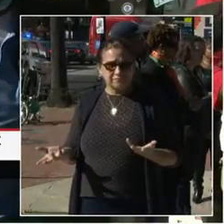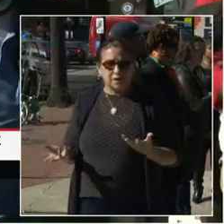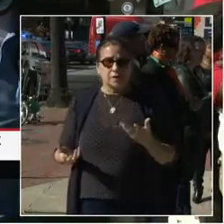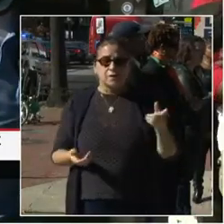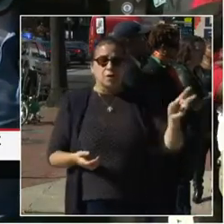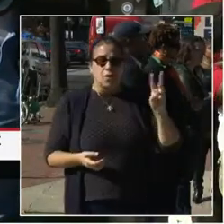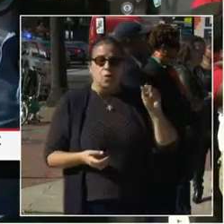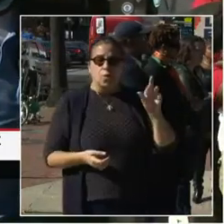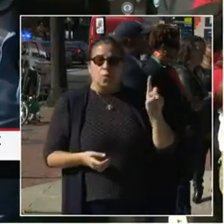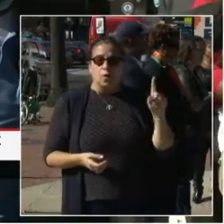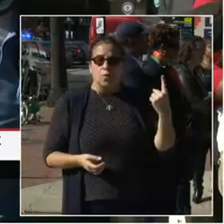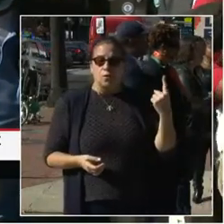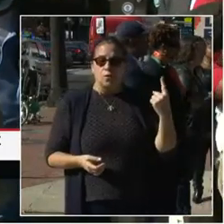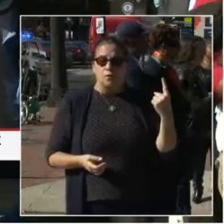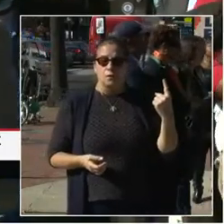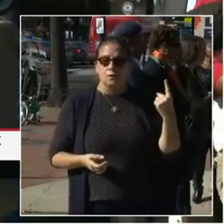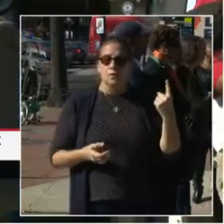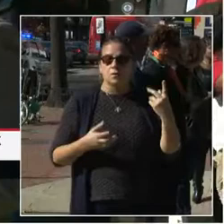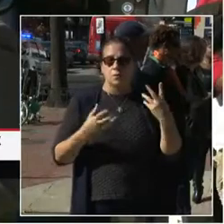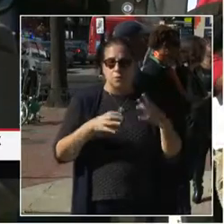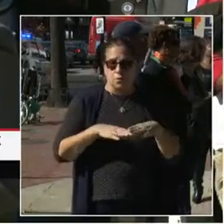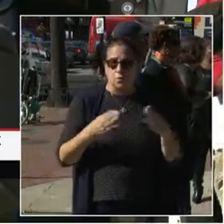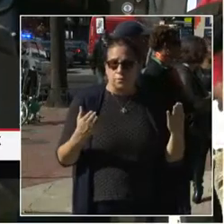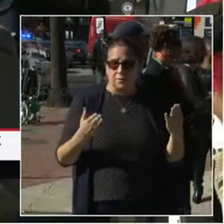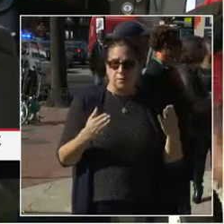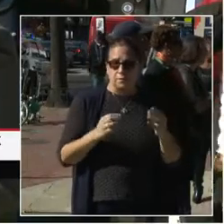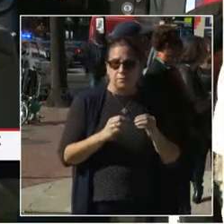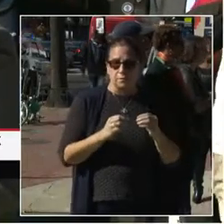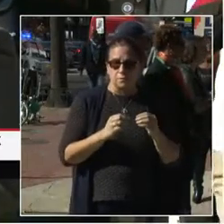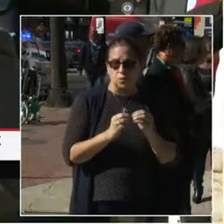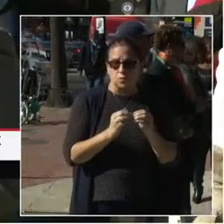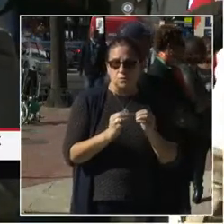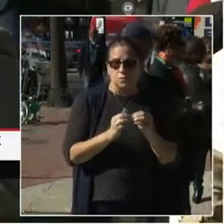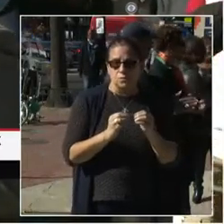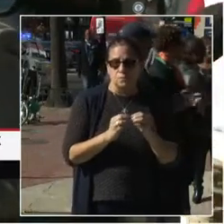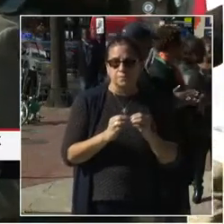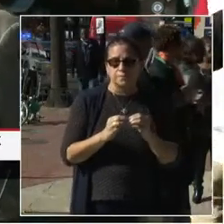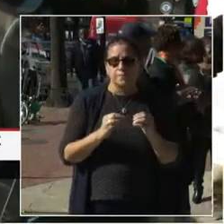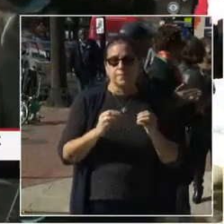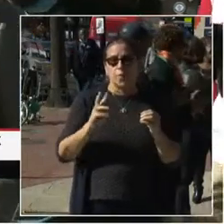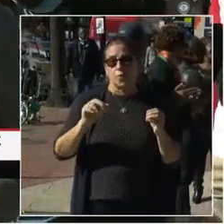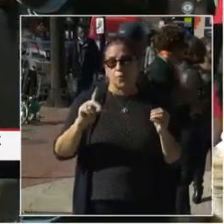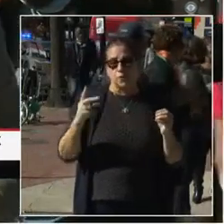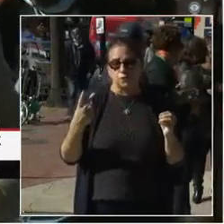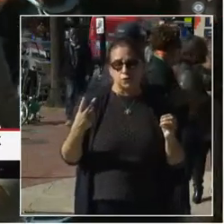third location in Ward 7 or 8. What do you think, Fish Scale?